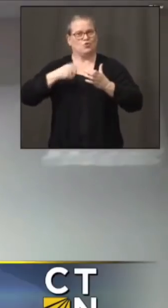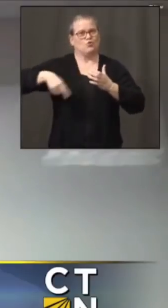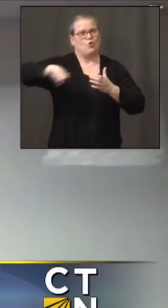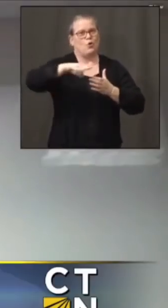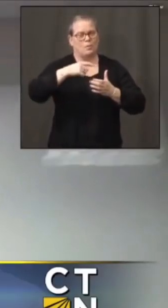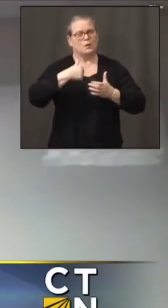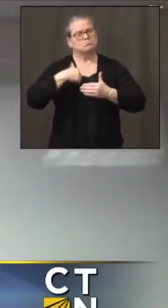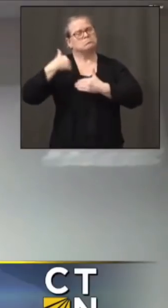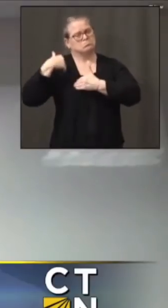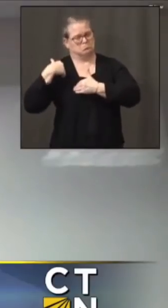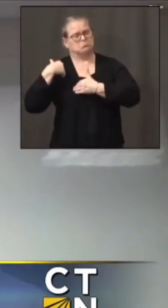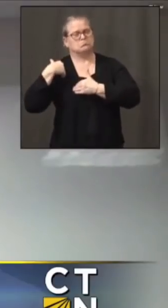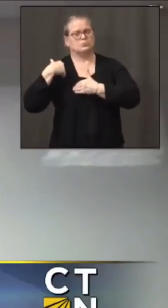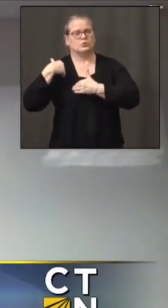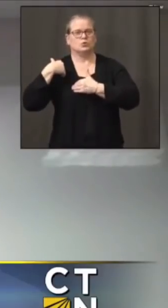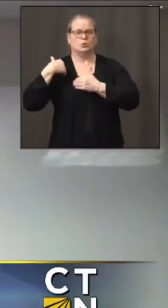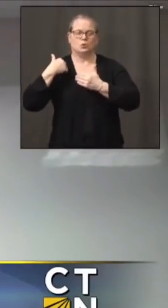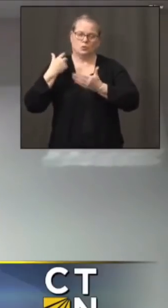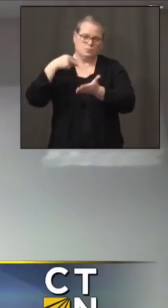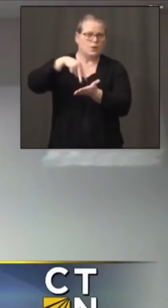what we did today.